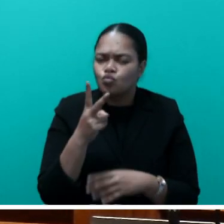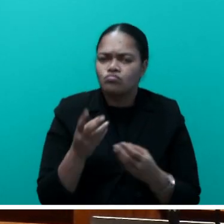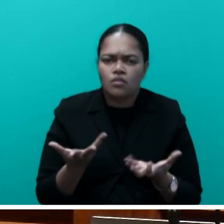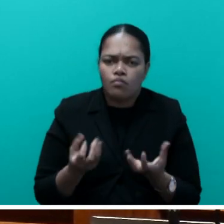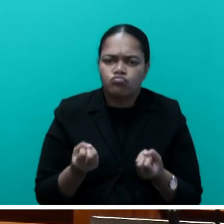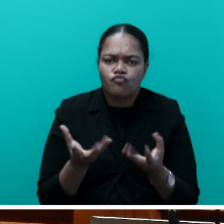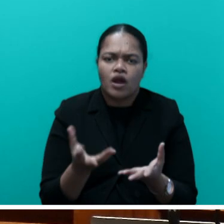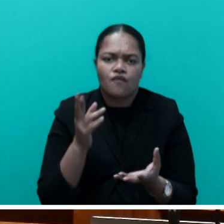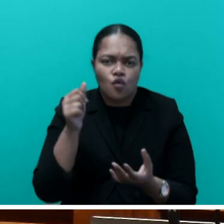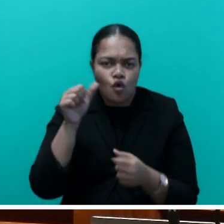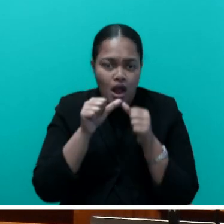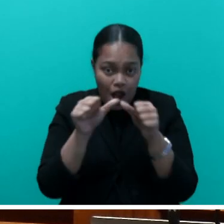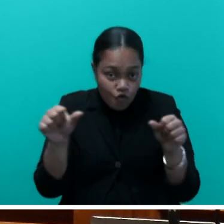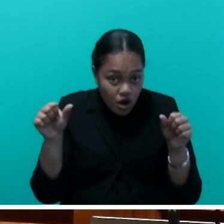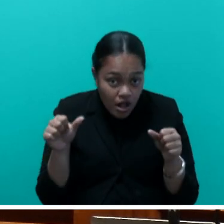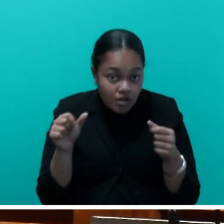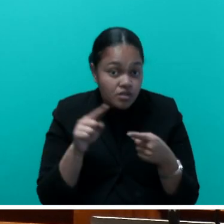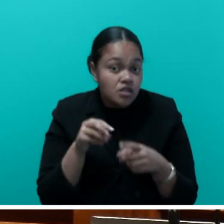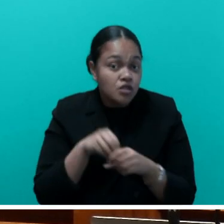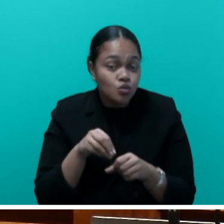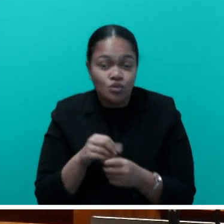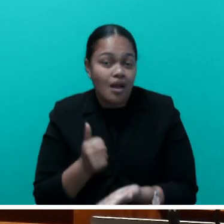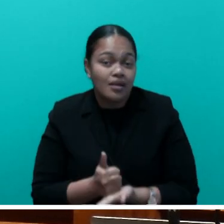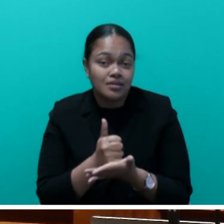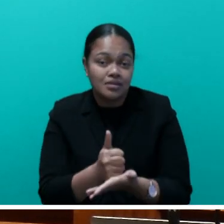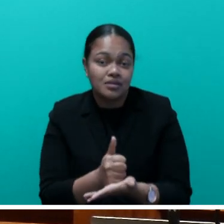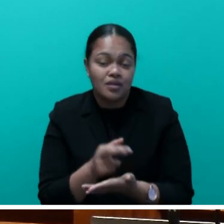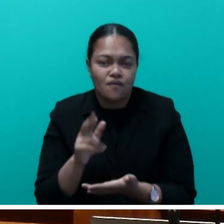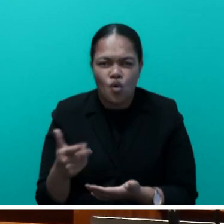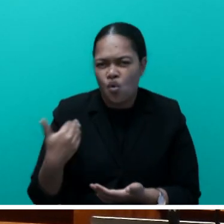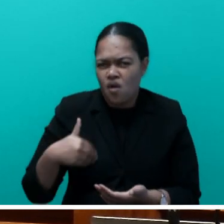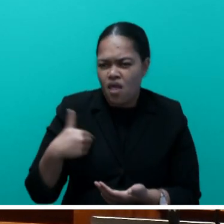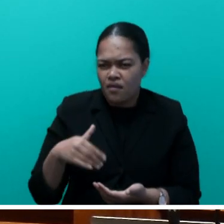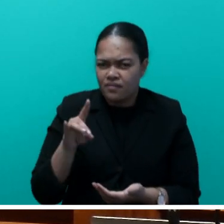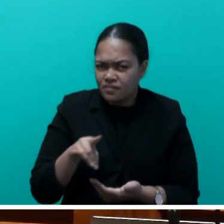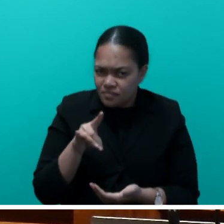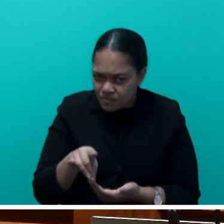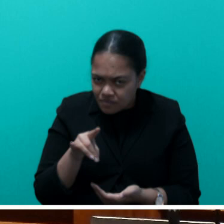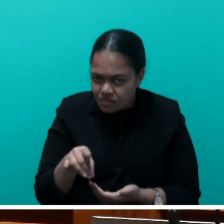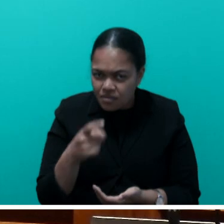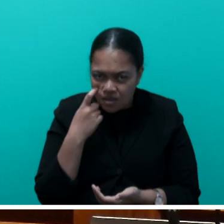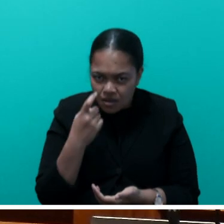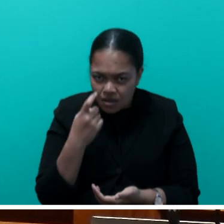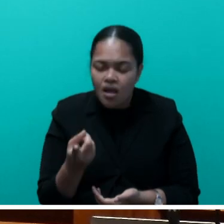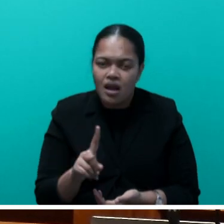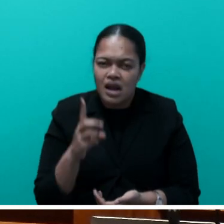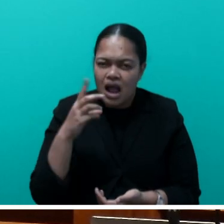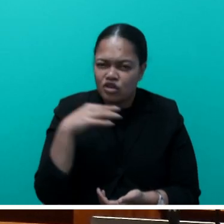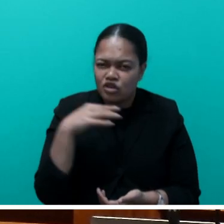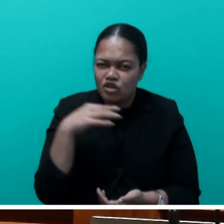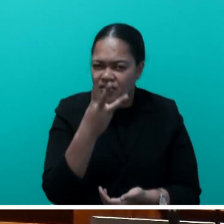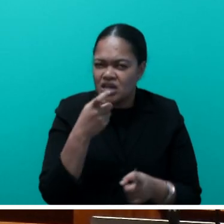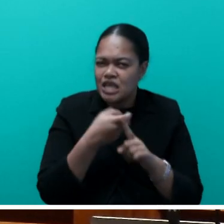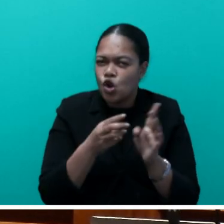for the agricultural sector include assistance for livestock farmers and the construction of more than 103 kilometers